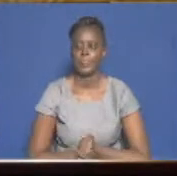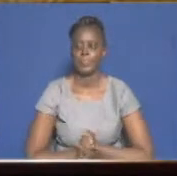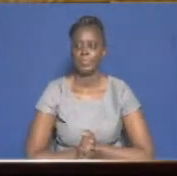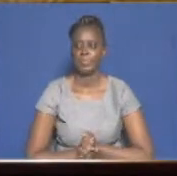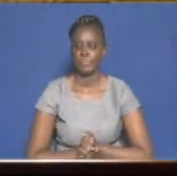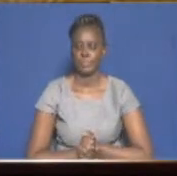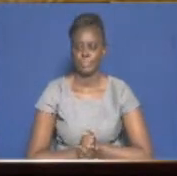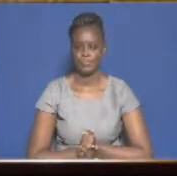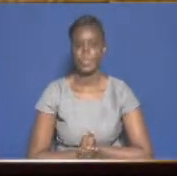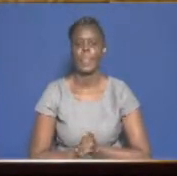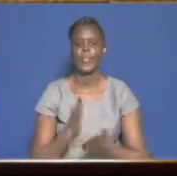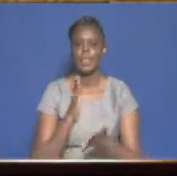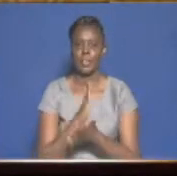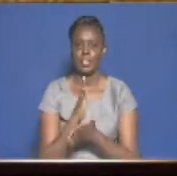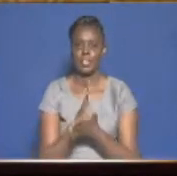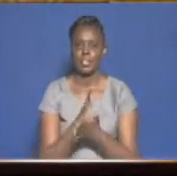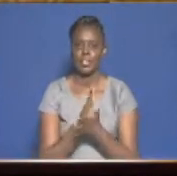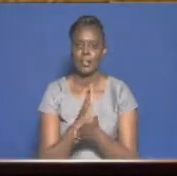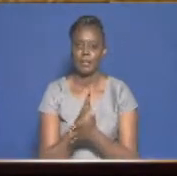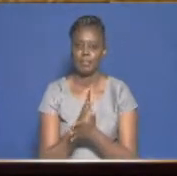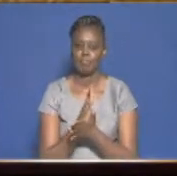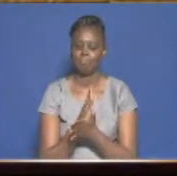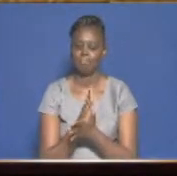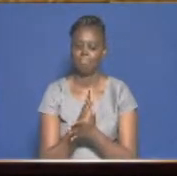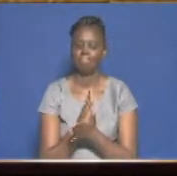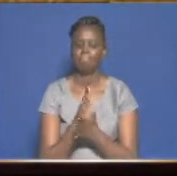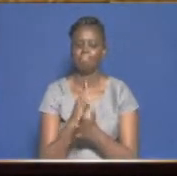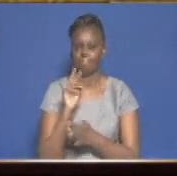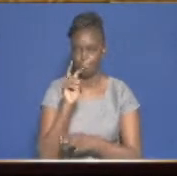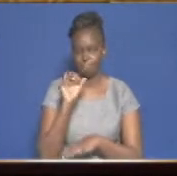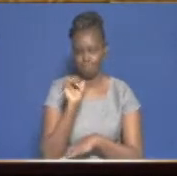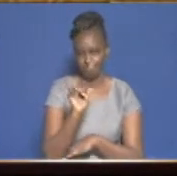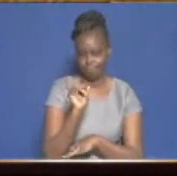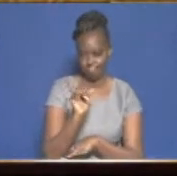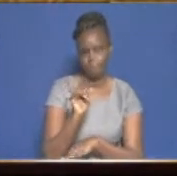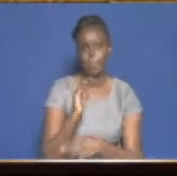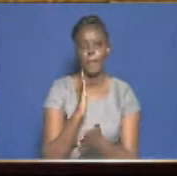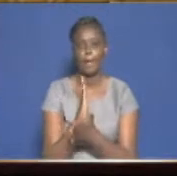Well, but of course, just to observe that it was